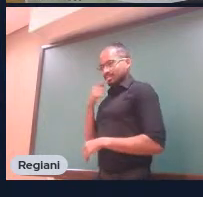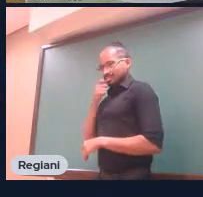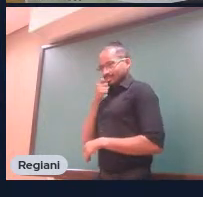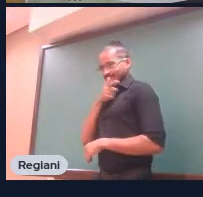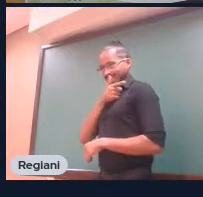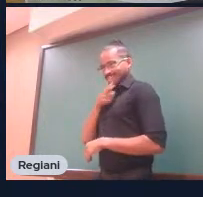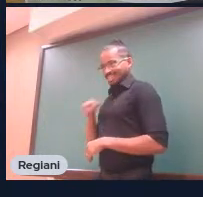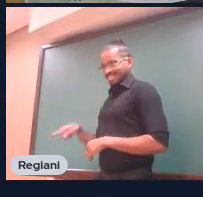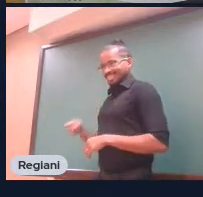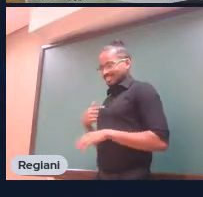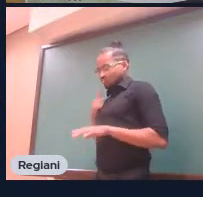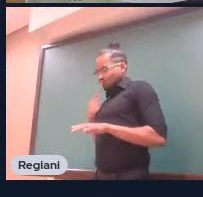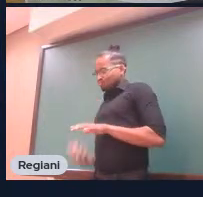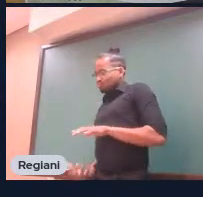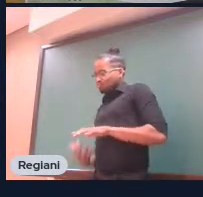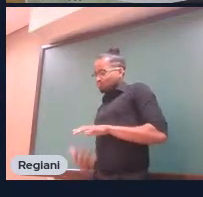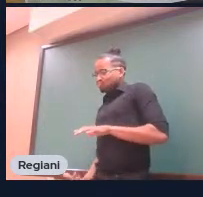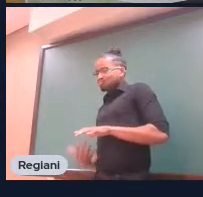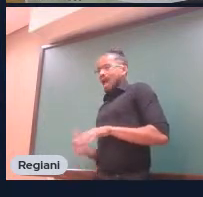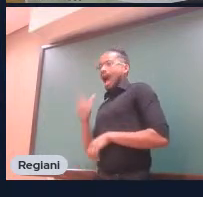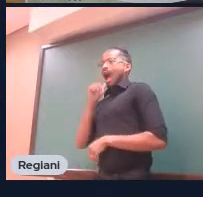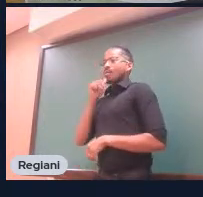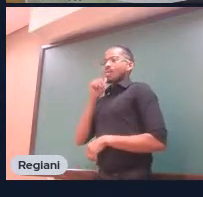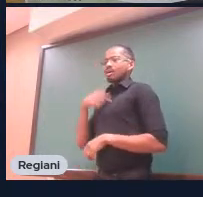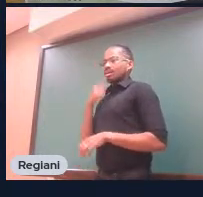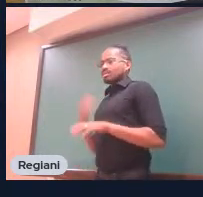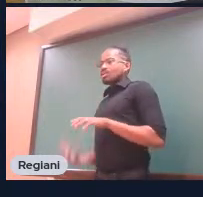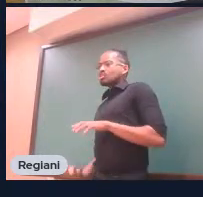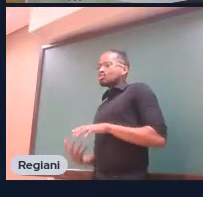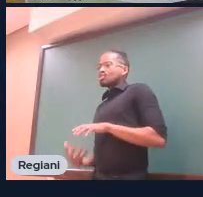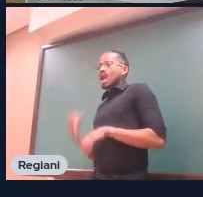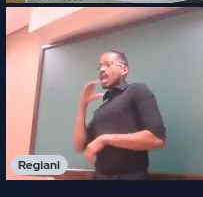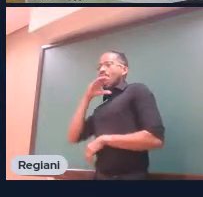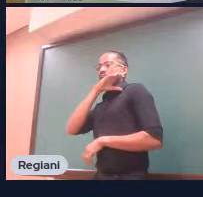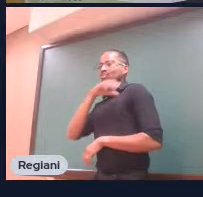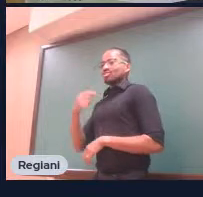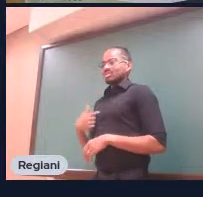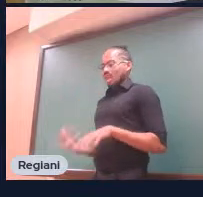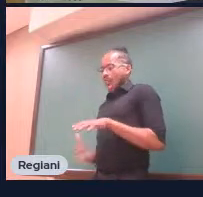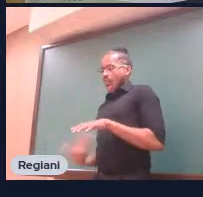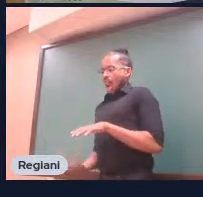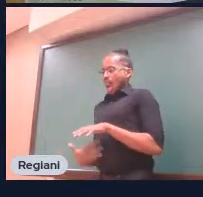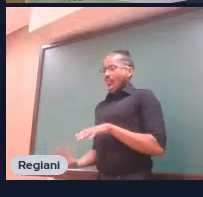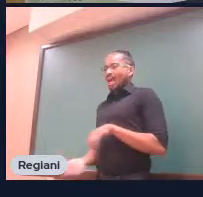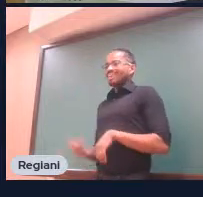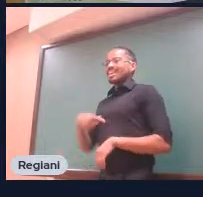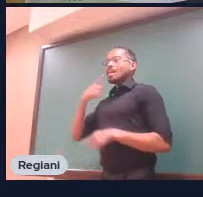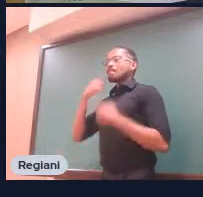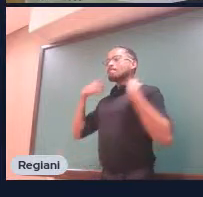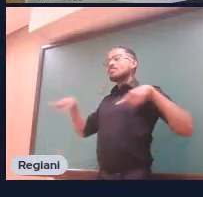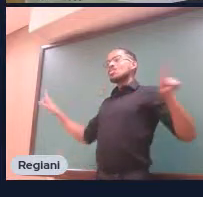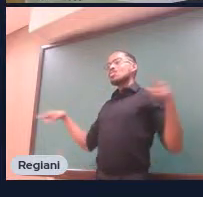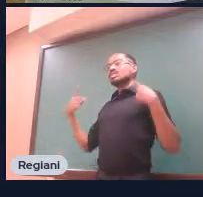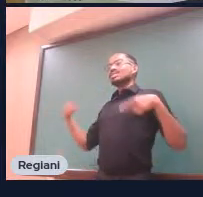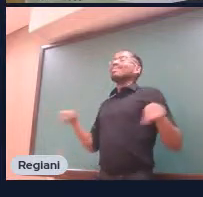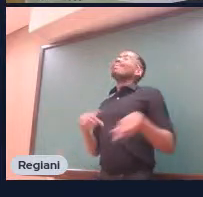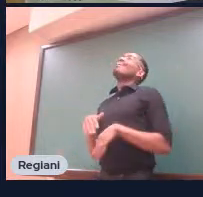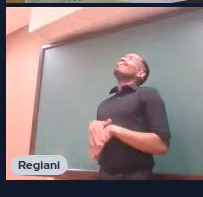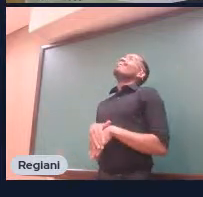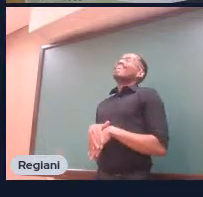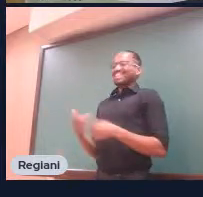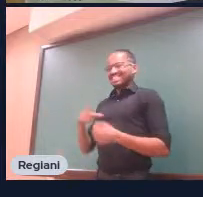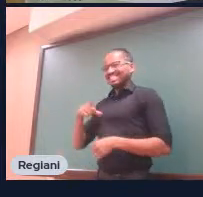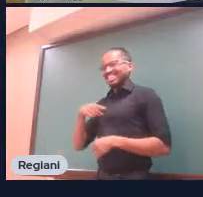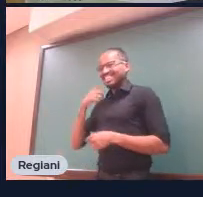part of your body. It heats, it splashes water, it shakes, it plays music. Now, if you want, it